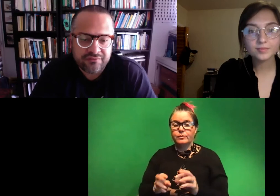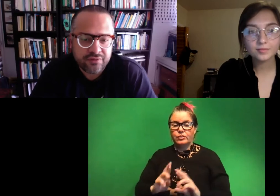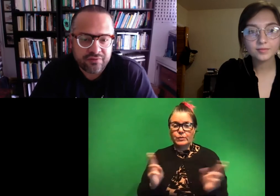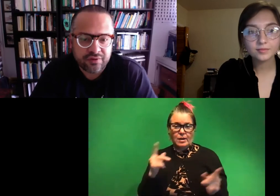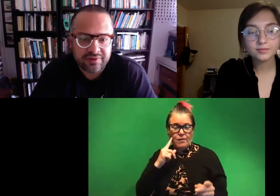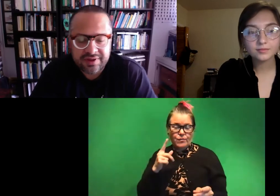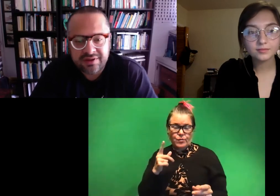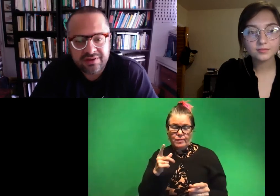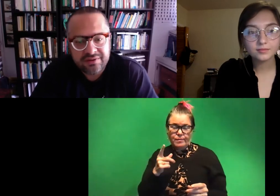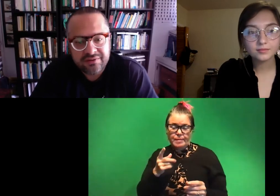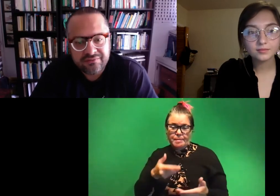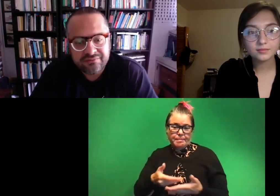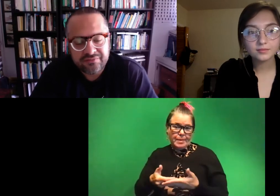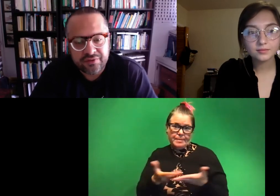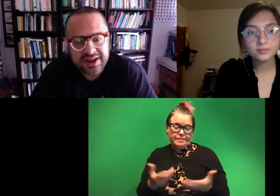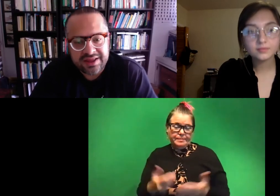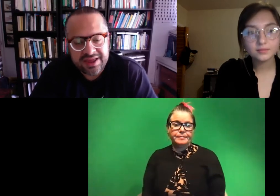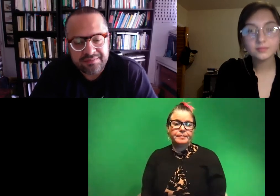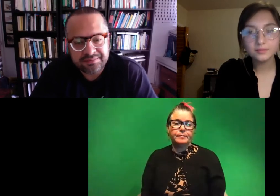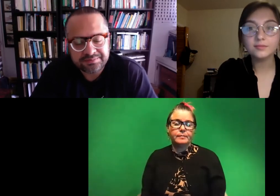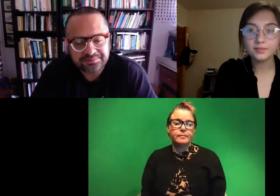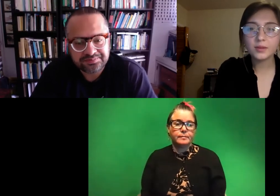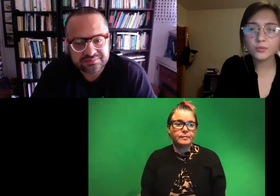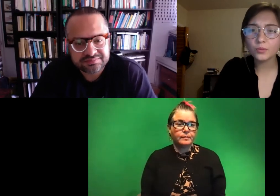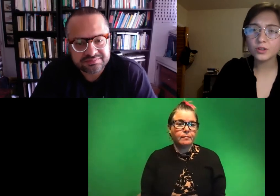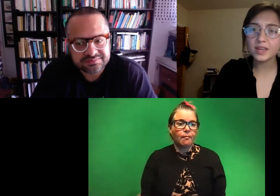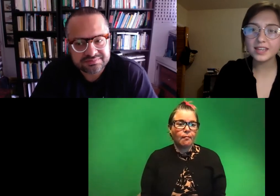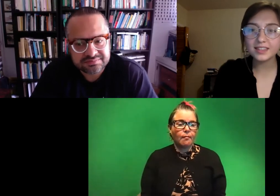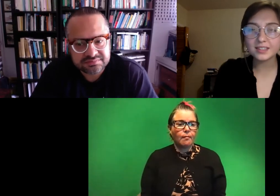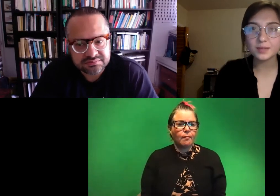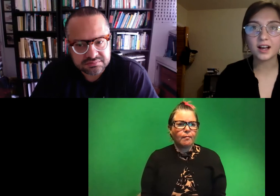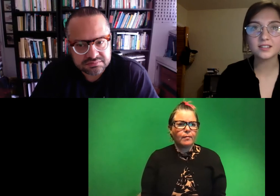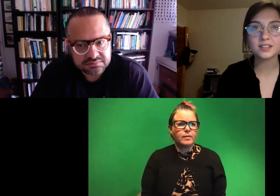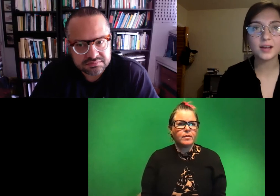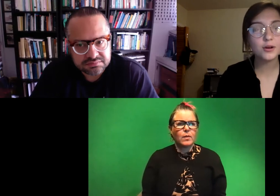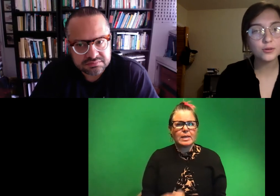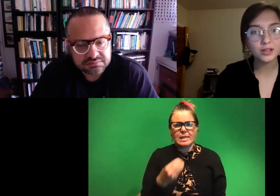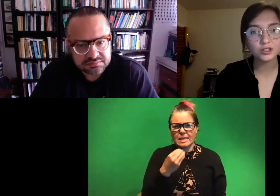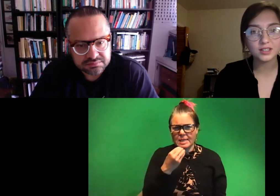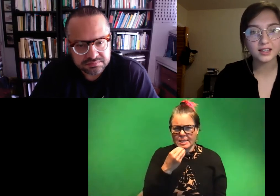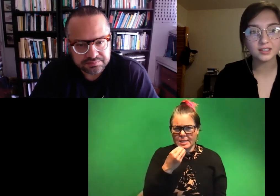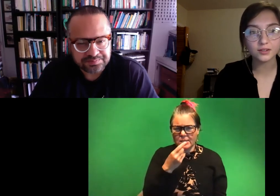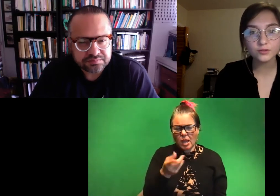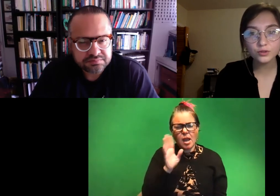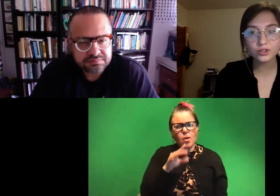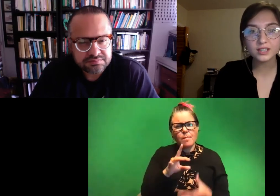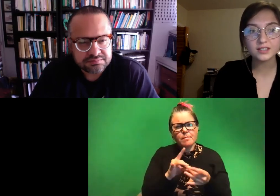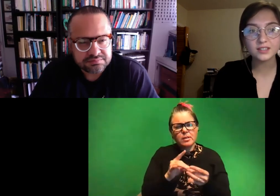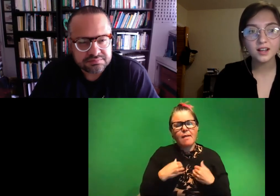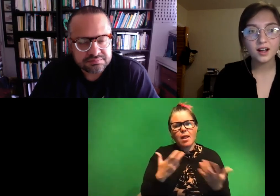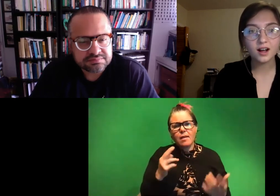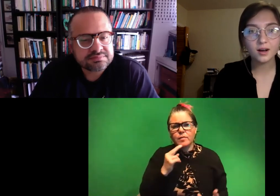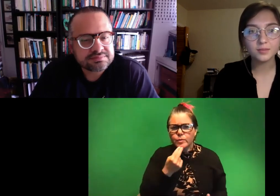for the food for eating. Yeah, and so they eat this because, like, I know you mentioned it has a lot of